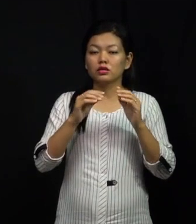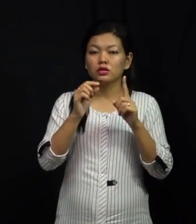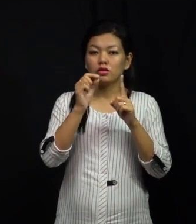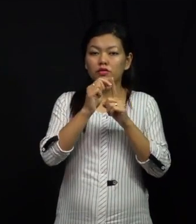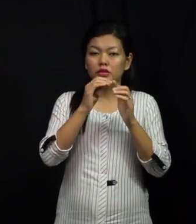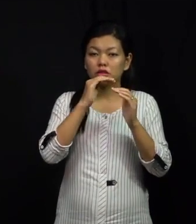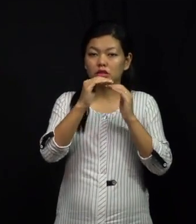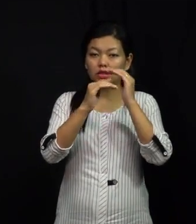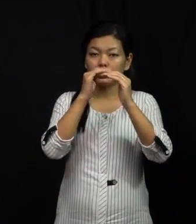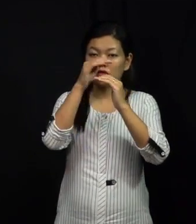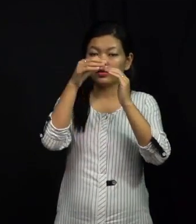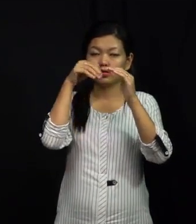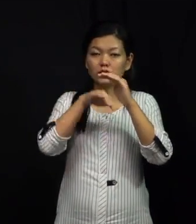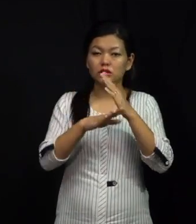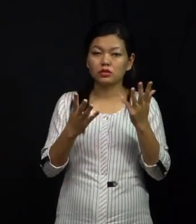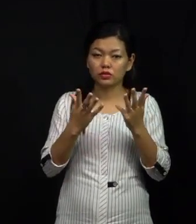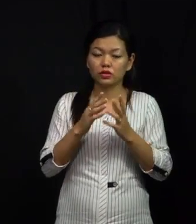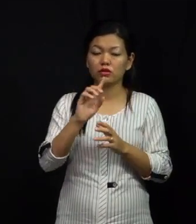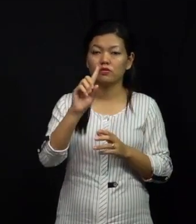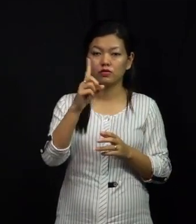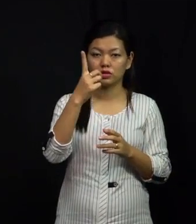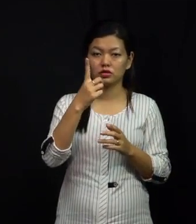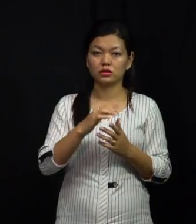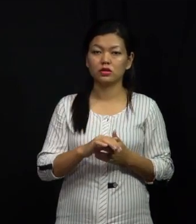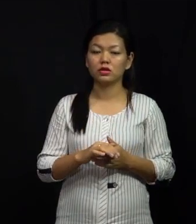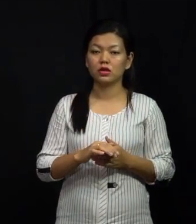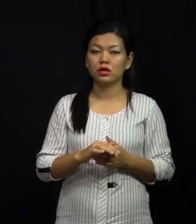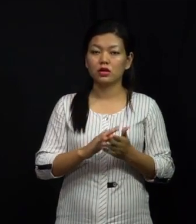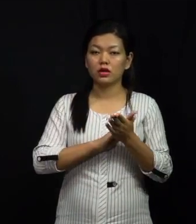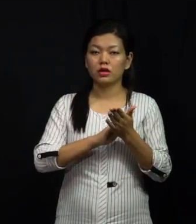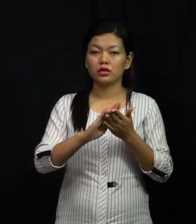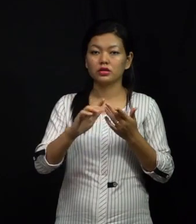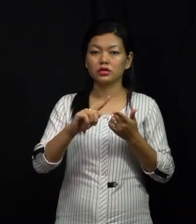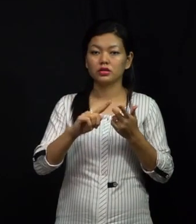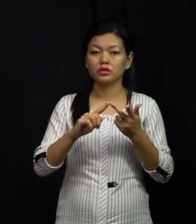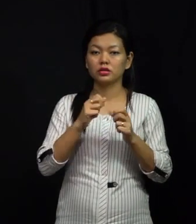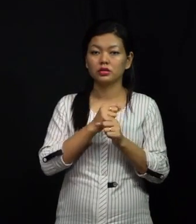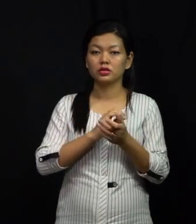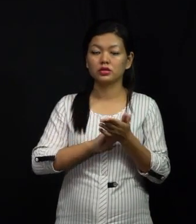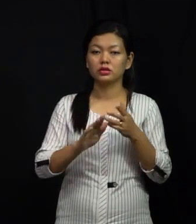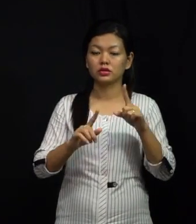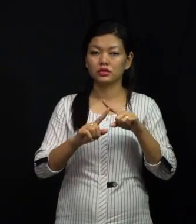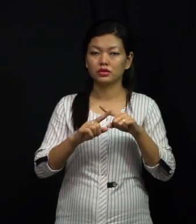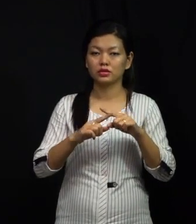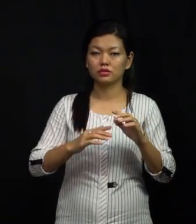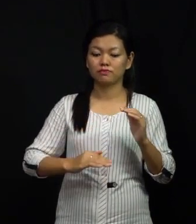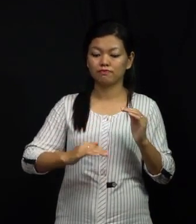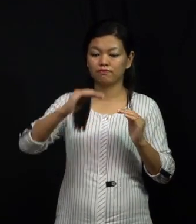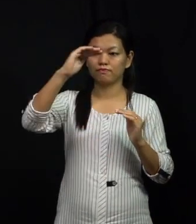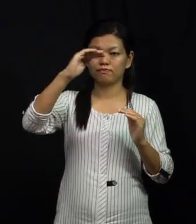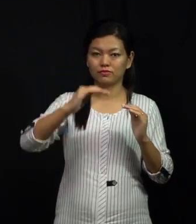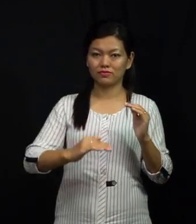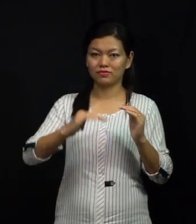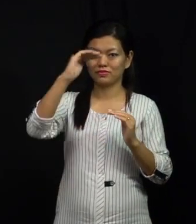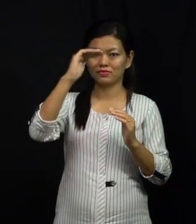the infancy stage? So the first one is height. So here we adults, or we grown-ups, we are